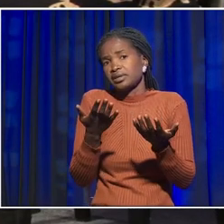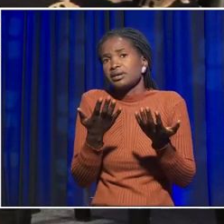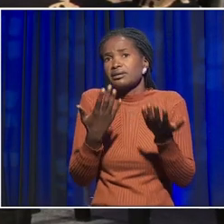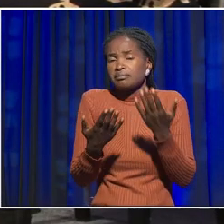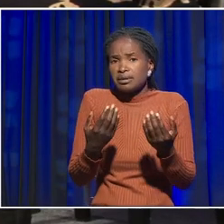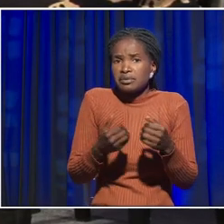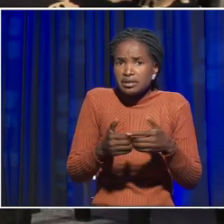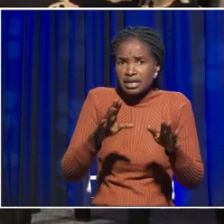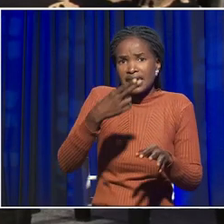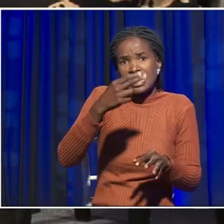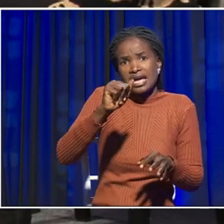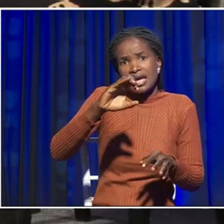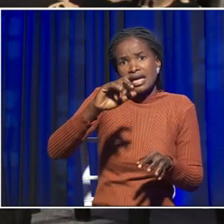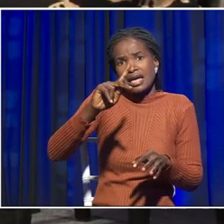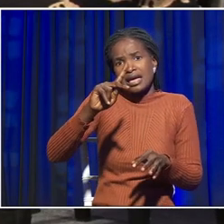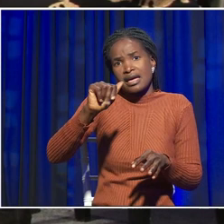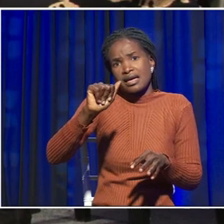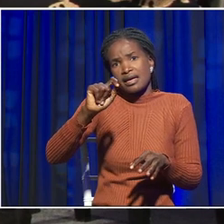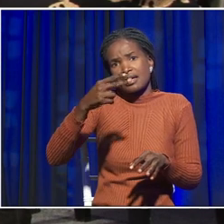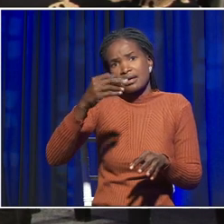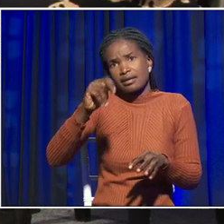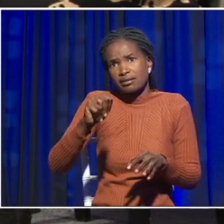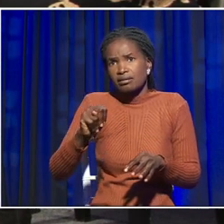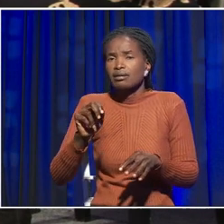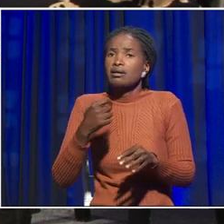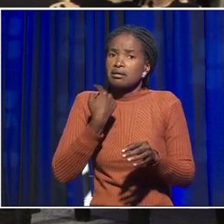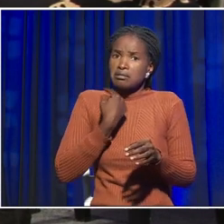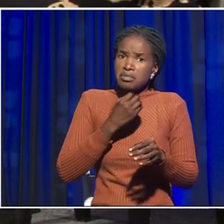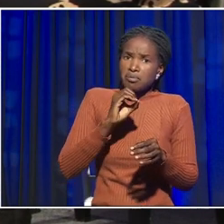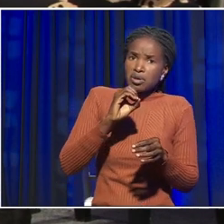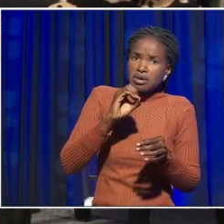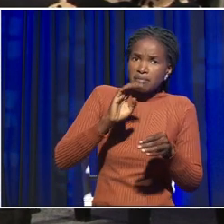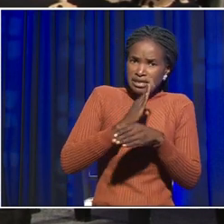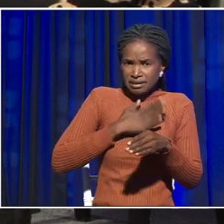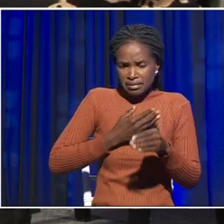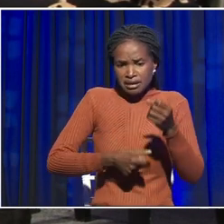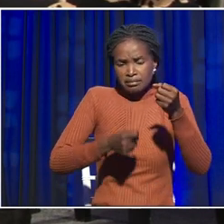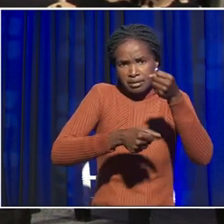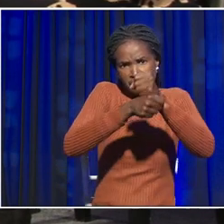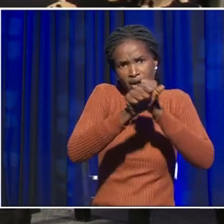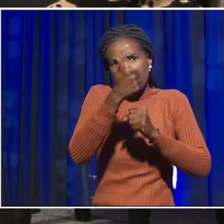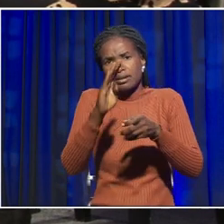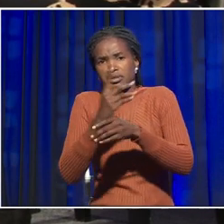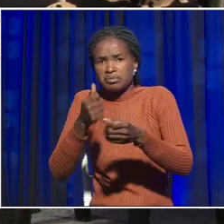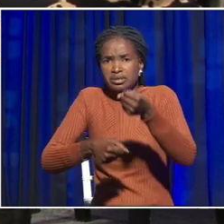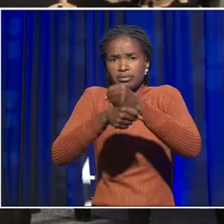that. It's being sponsored by a company or even by ourselves. We'll see how we could do that.